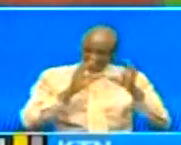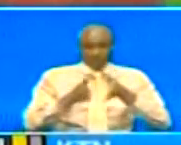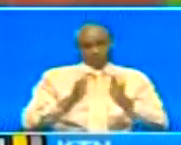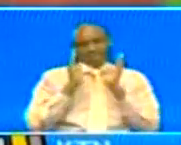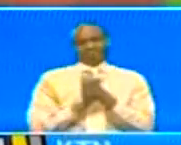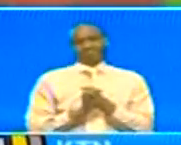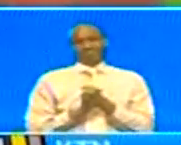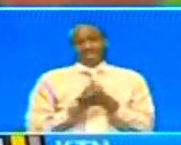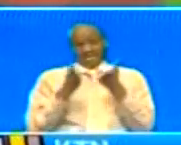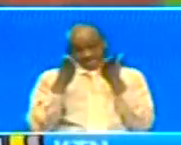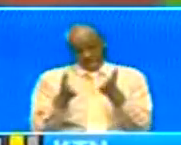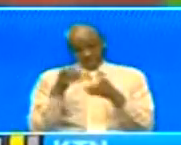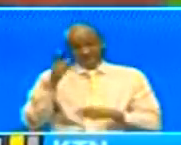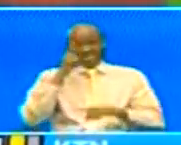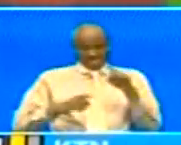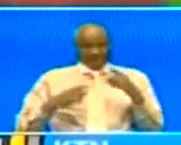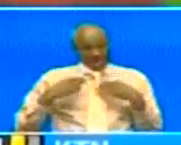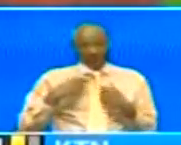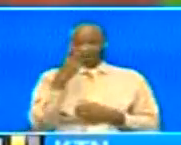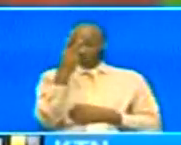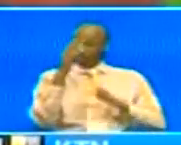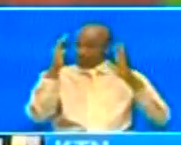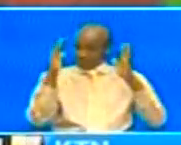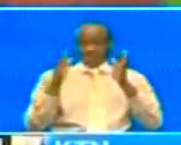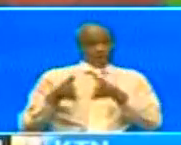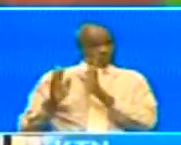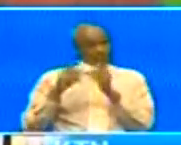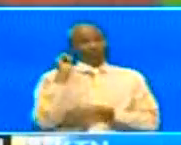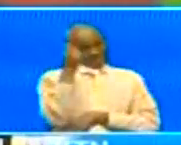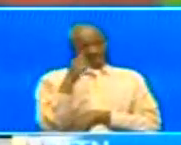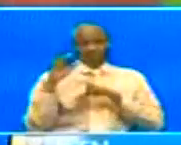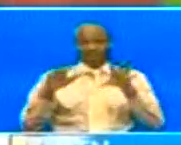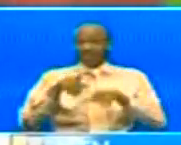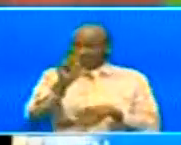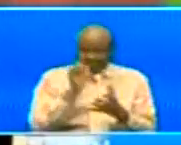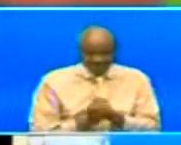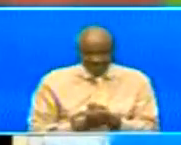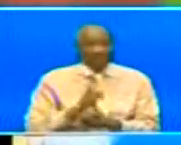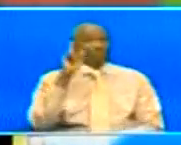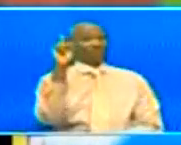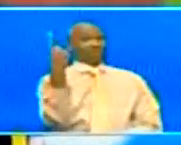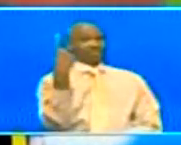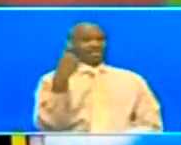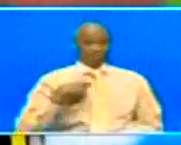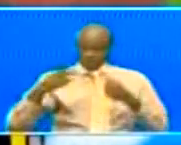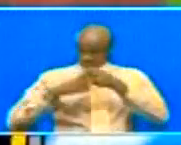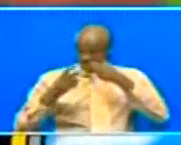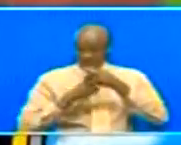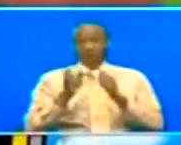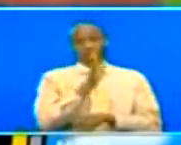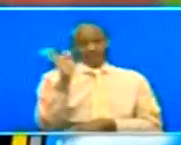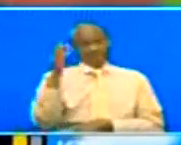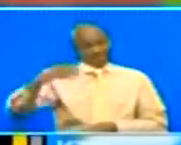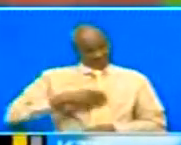strategy. Now, this year, there are two major opportunities for Kenya to market itself. First, the July Obama